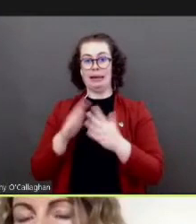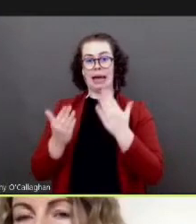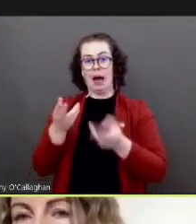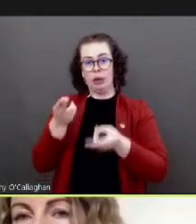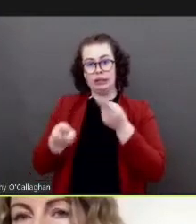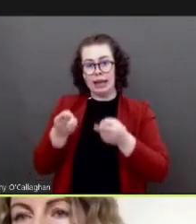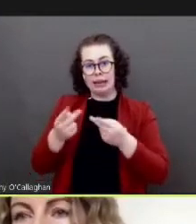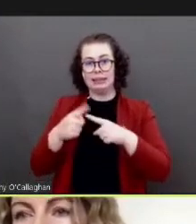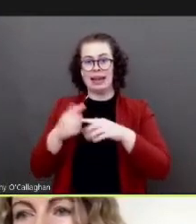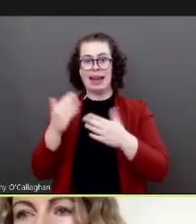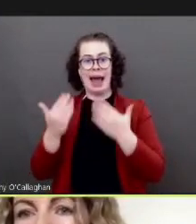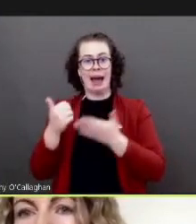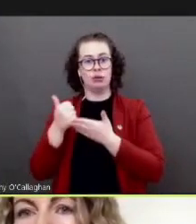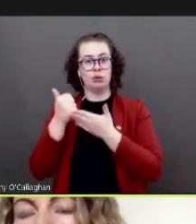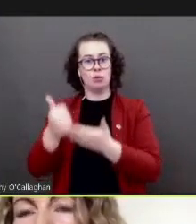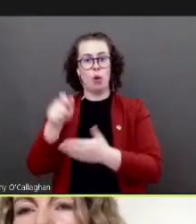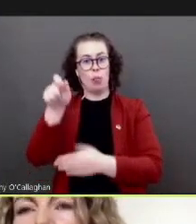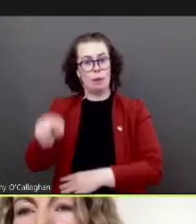support.